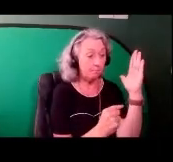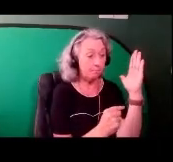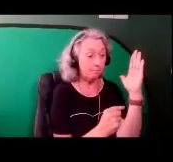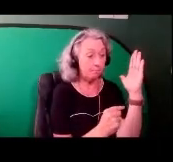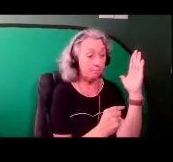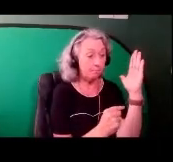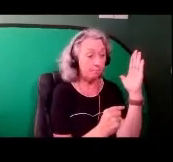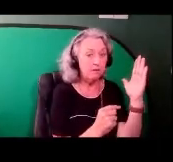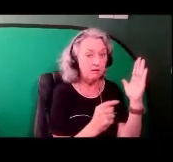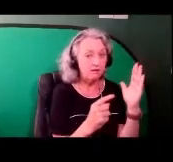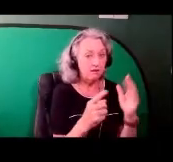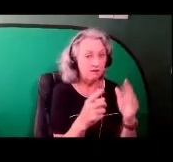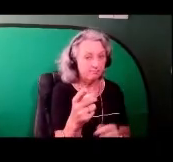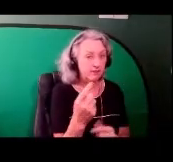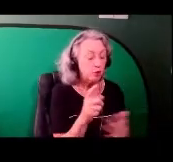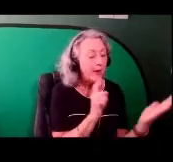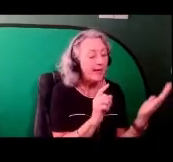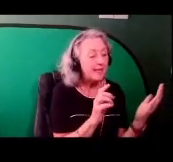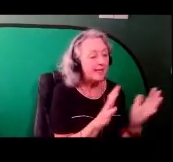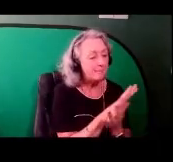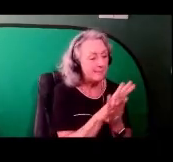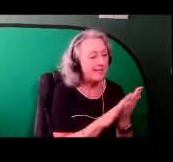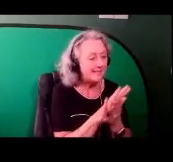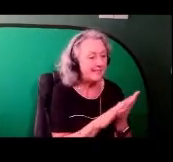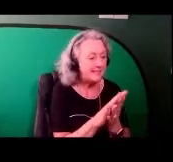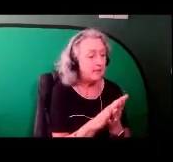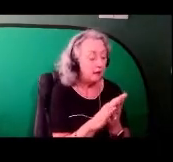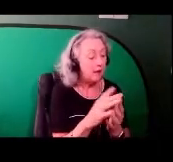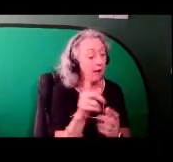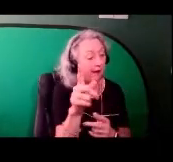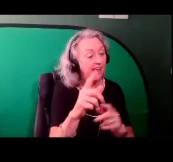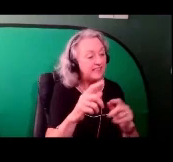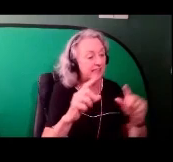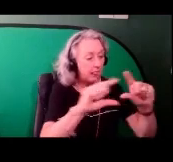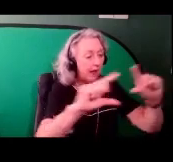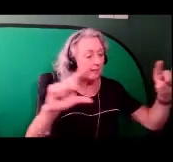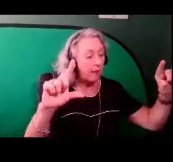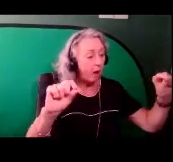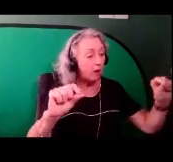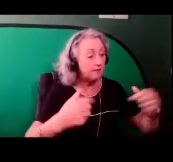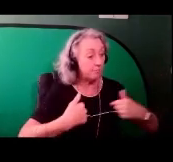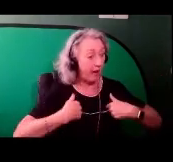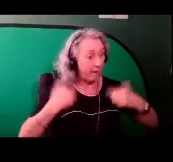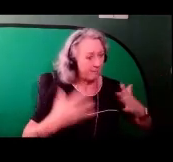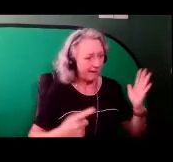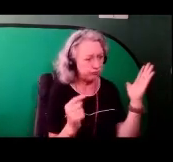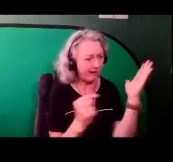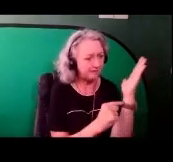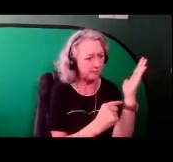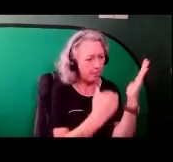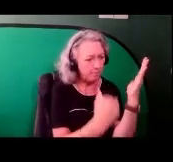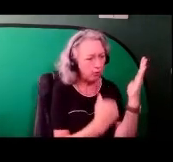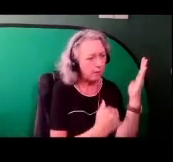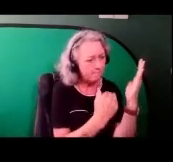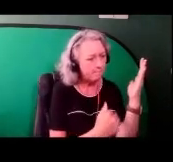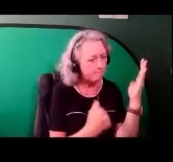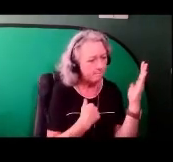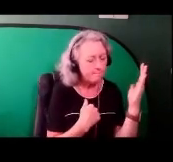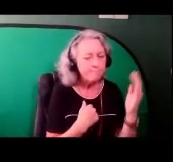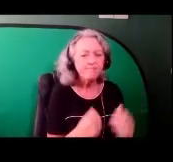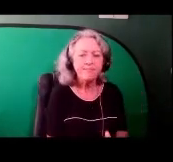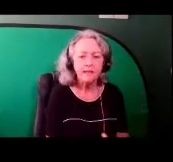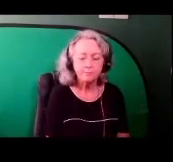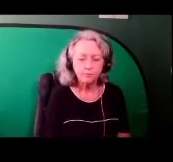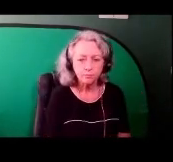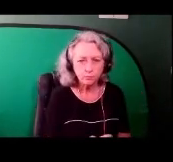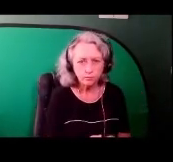general, button, 1 of 2. And it's still brought up the VoiceOver practice area. Now, I'm not going to dwell too much on the VoiceOver practice